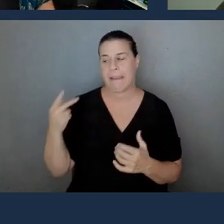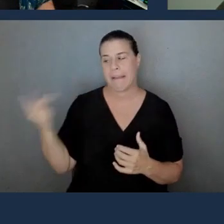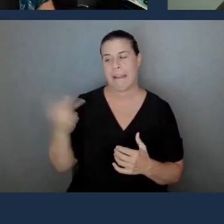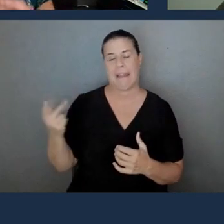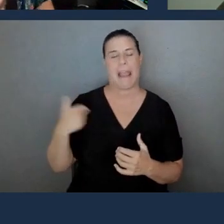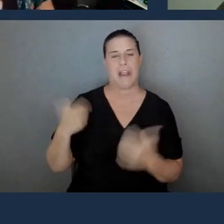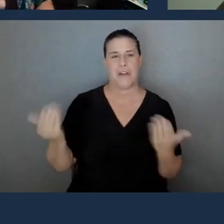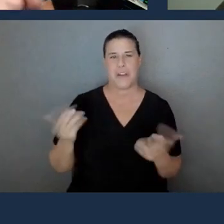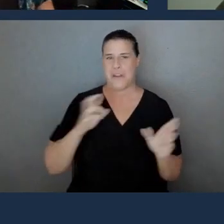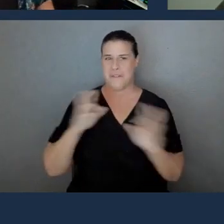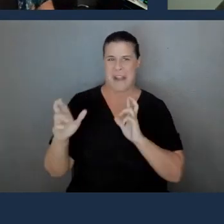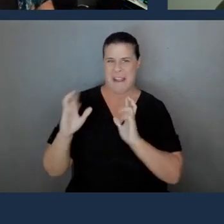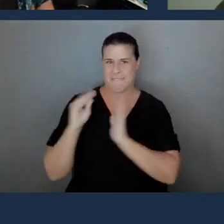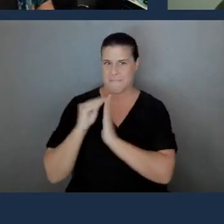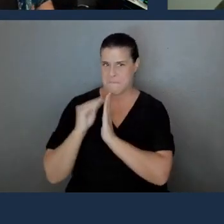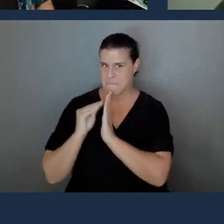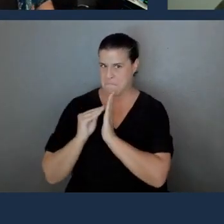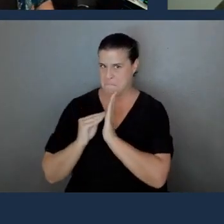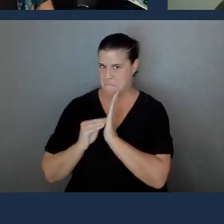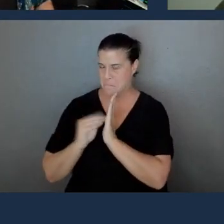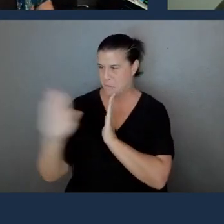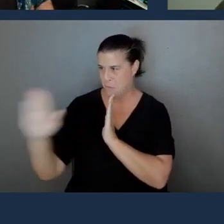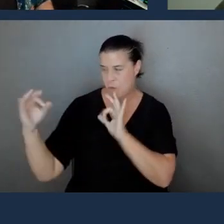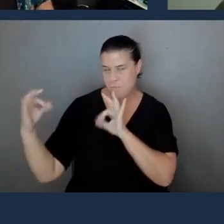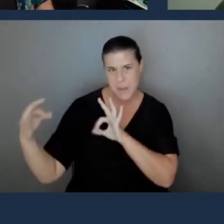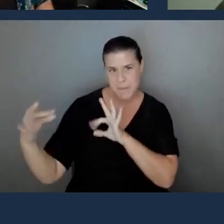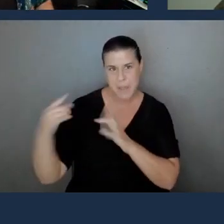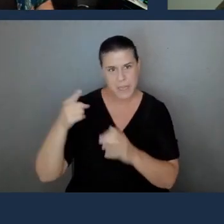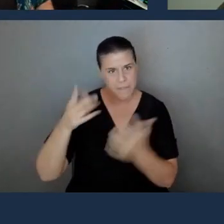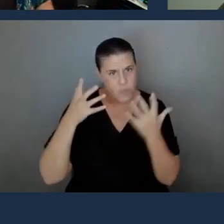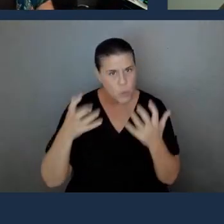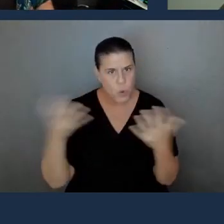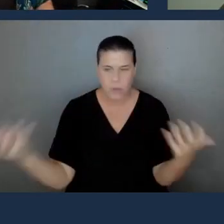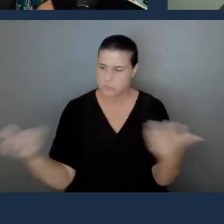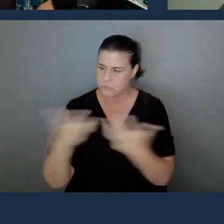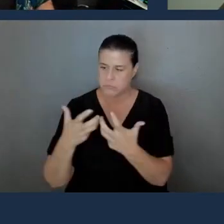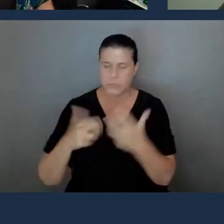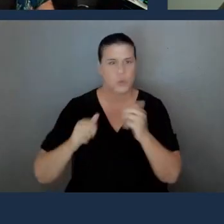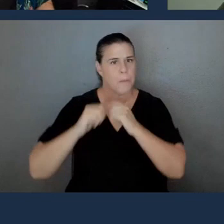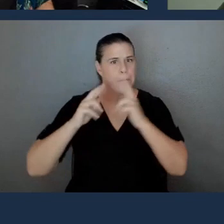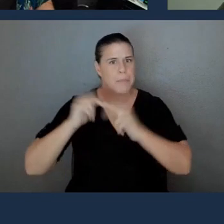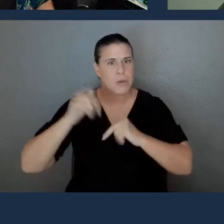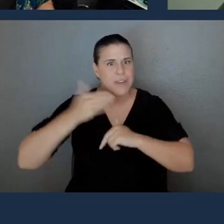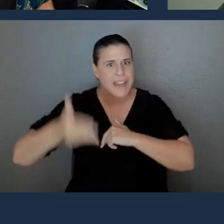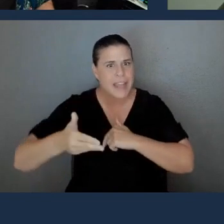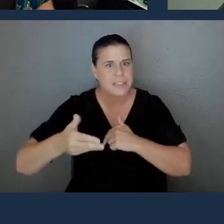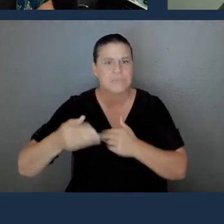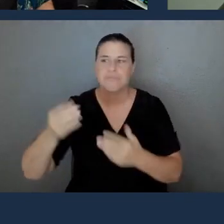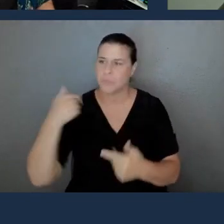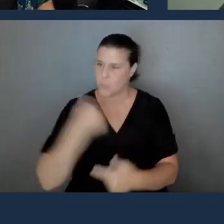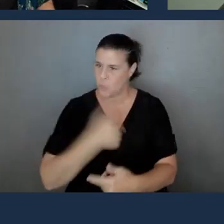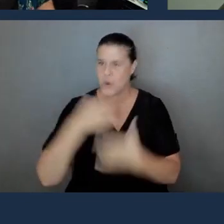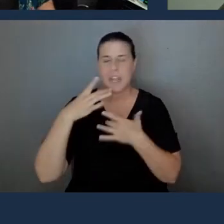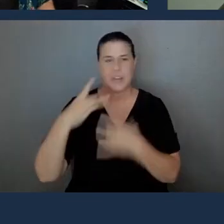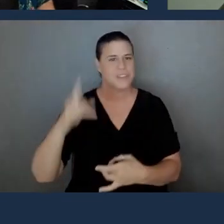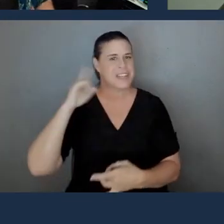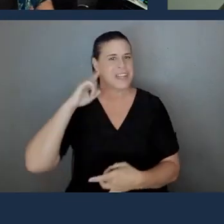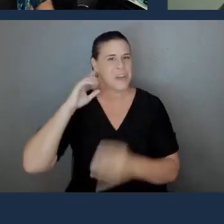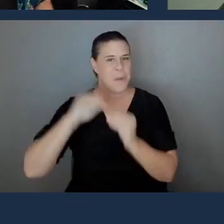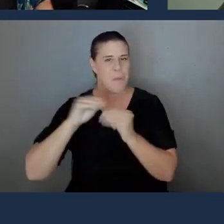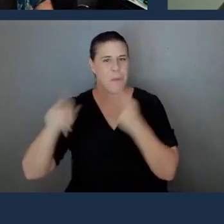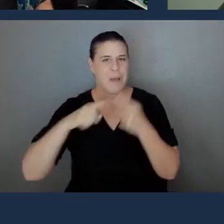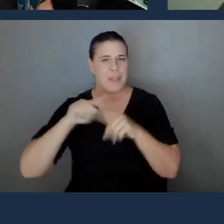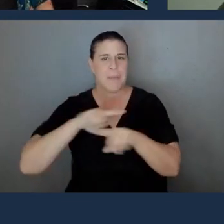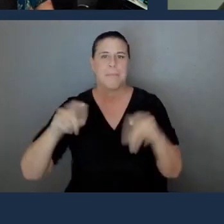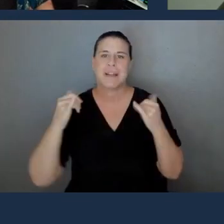and ready and waiting for your feedback. If that's what you'd like us to go build next, we're interested in hearing more about that. But so